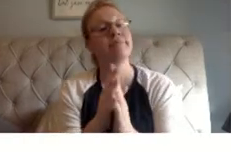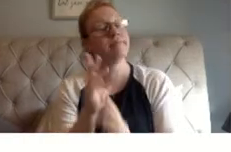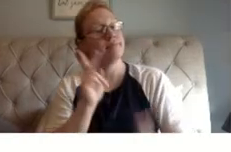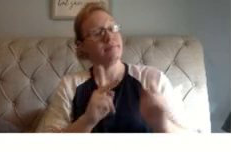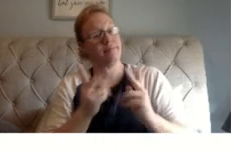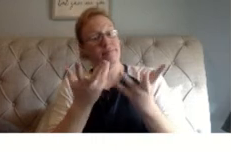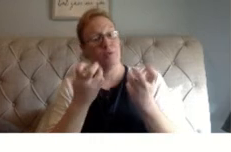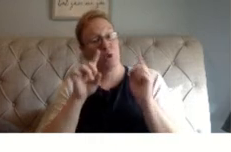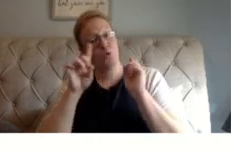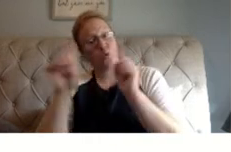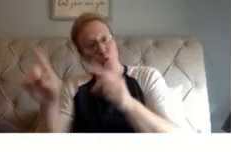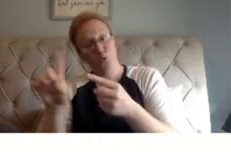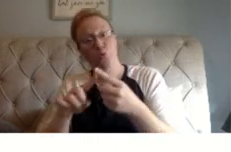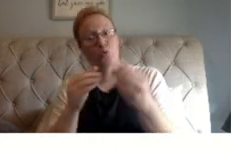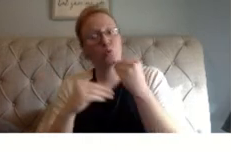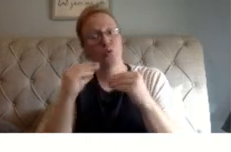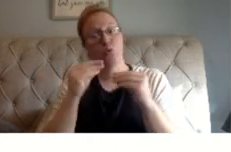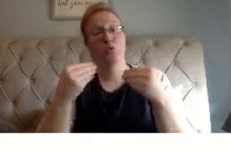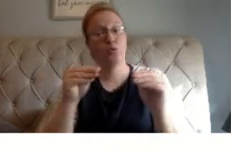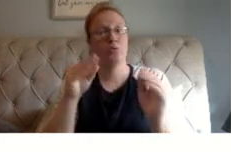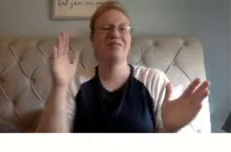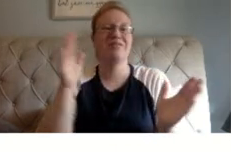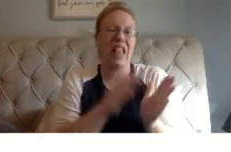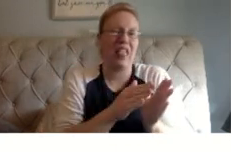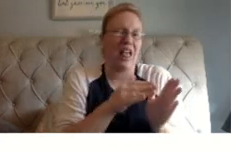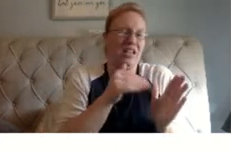want to go to the grocery stores less often.